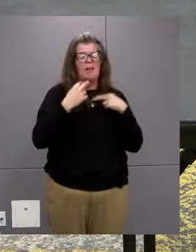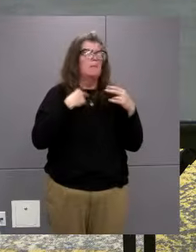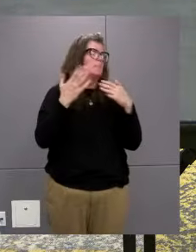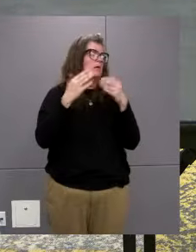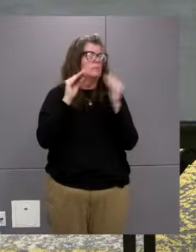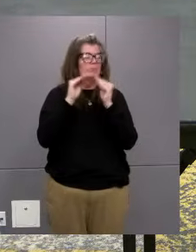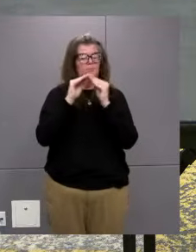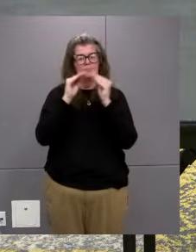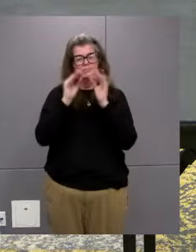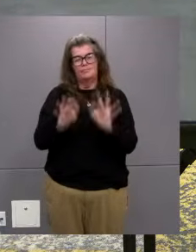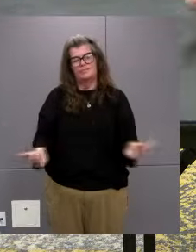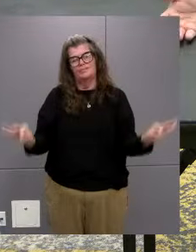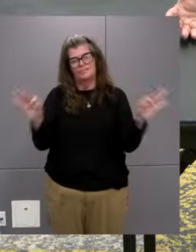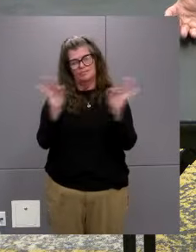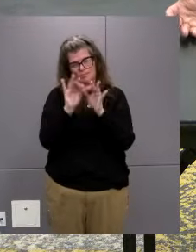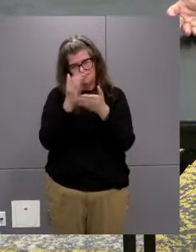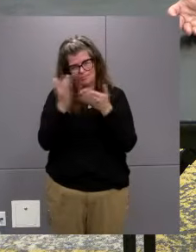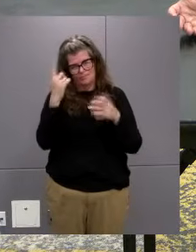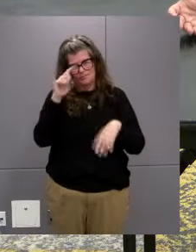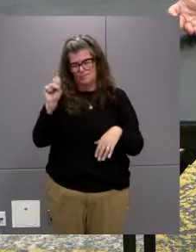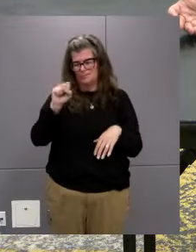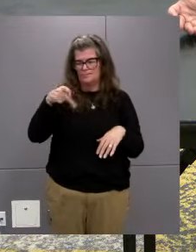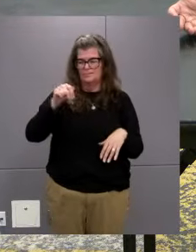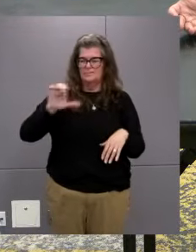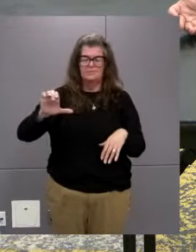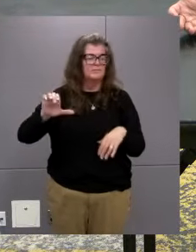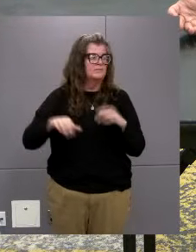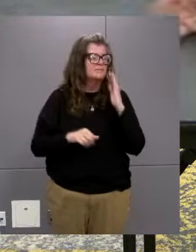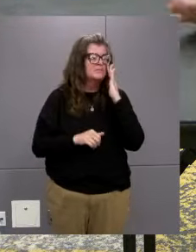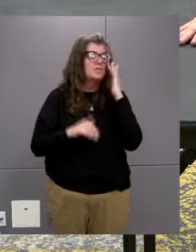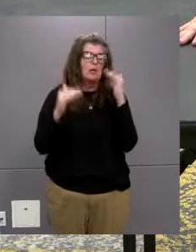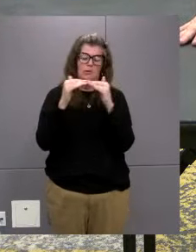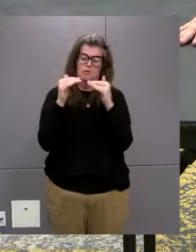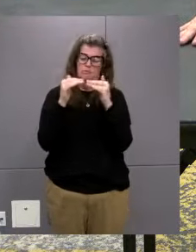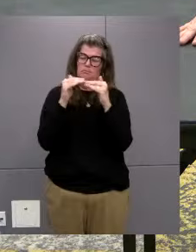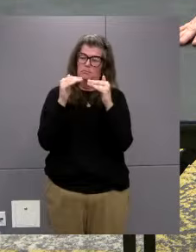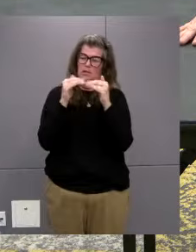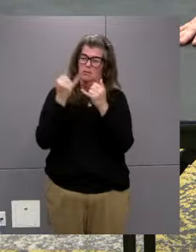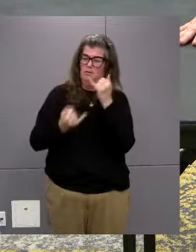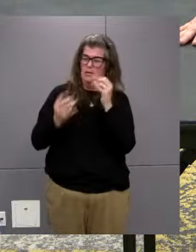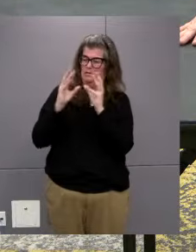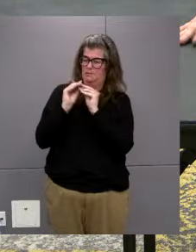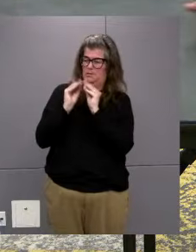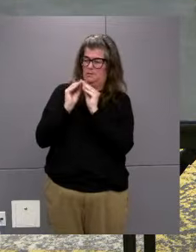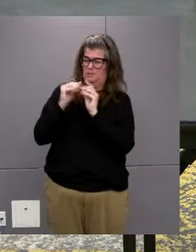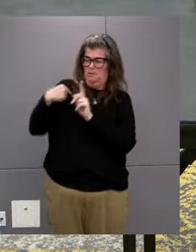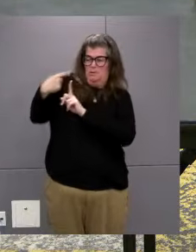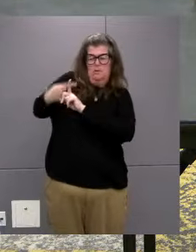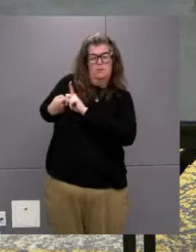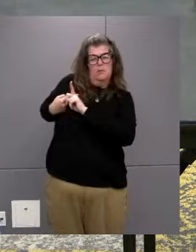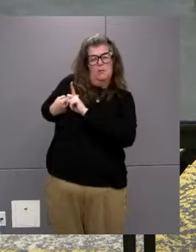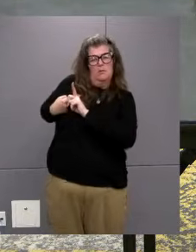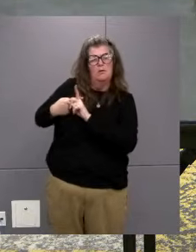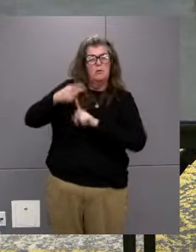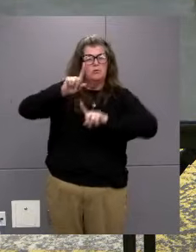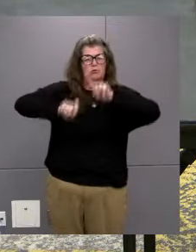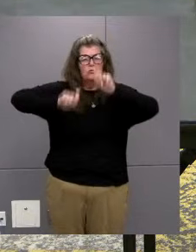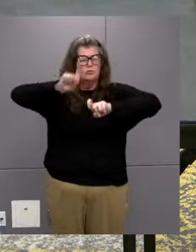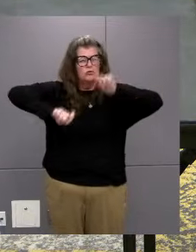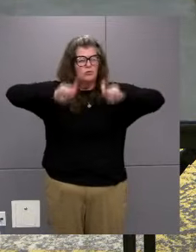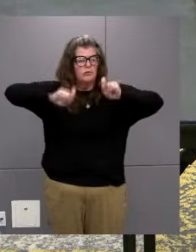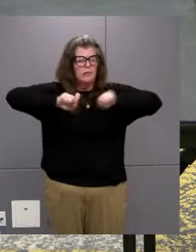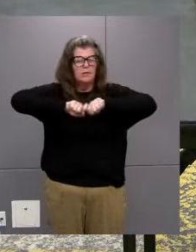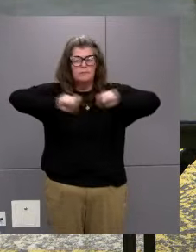of business that SPAC did cover. I had a peer that was here last meeting that discussed the surveys that took place across